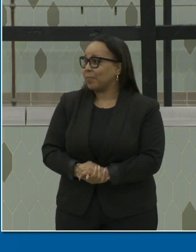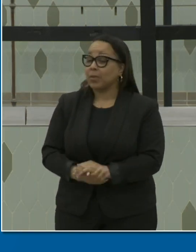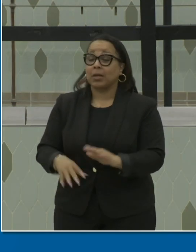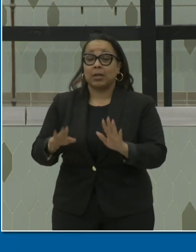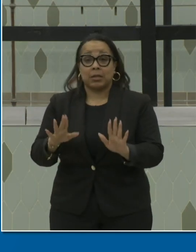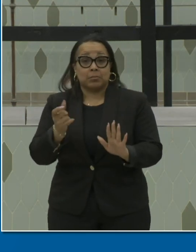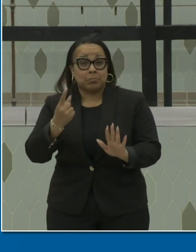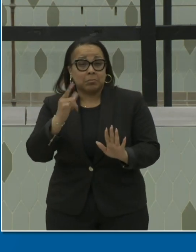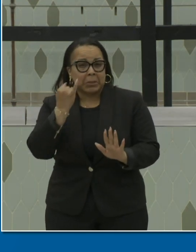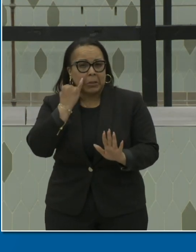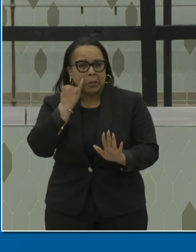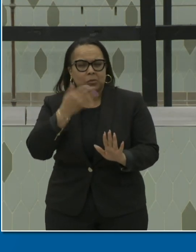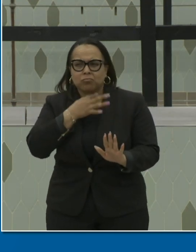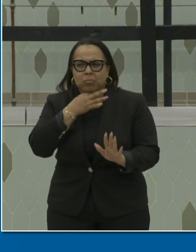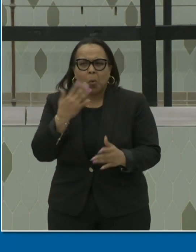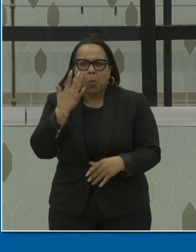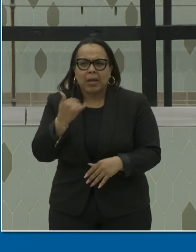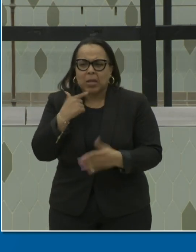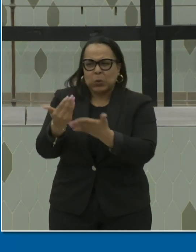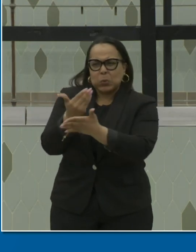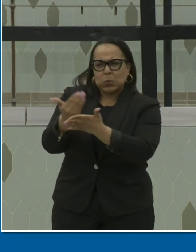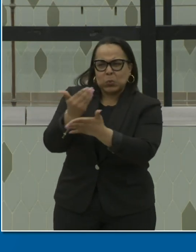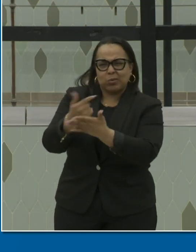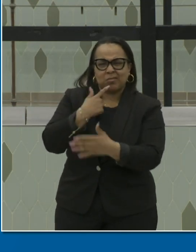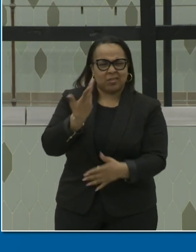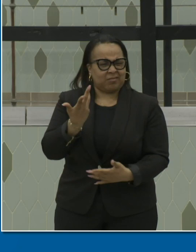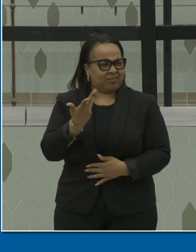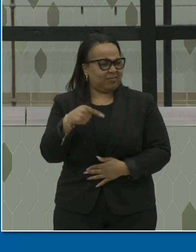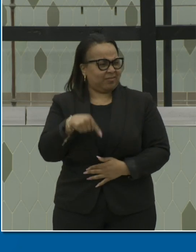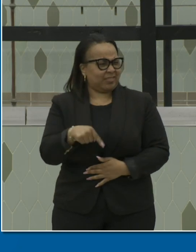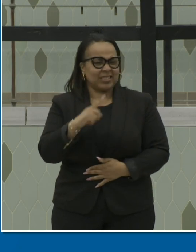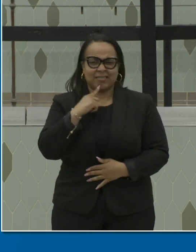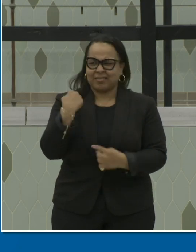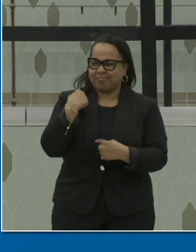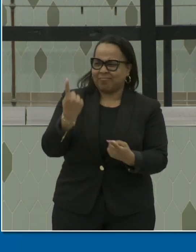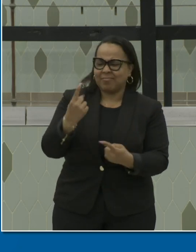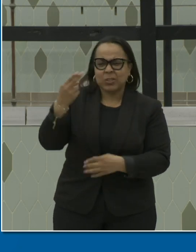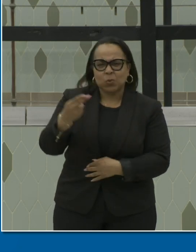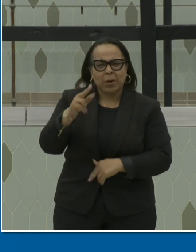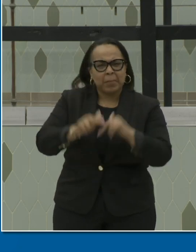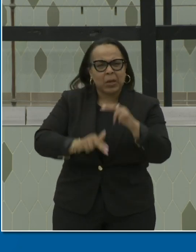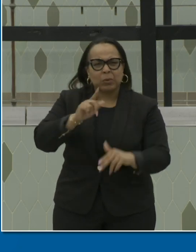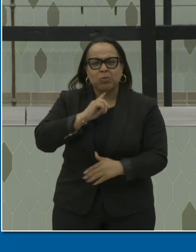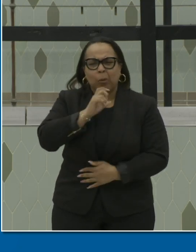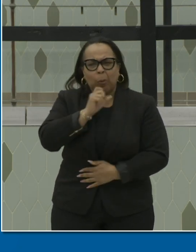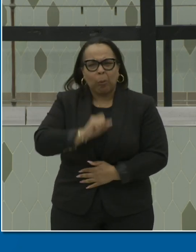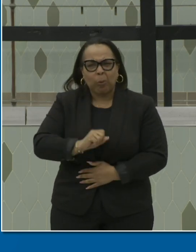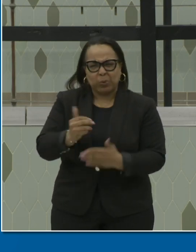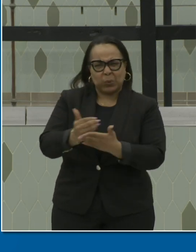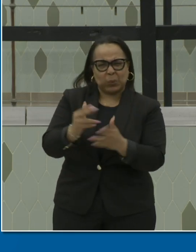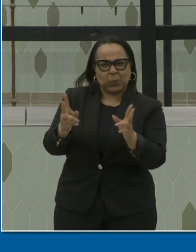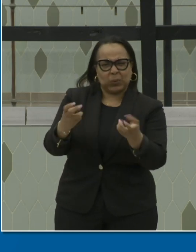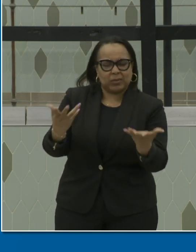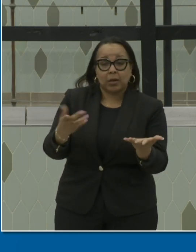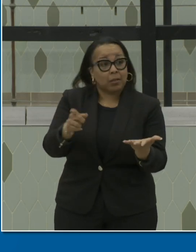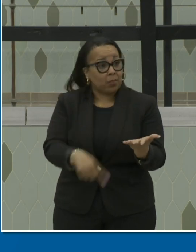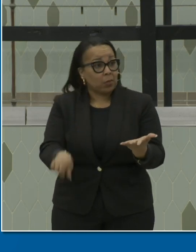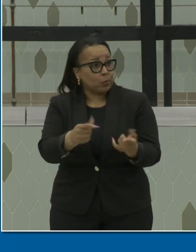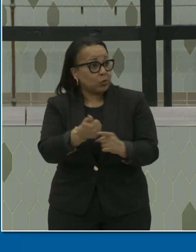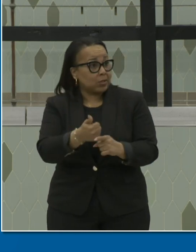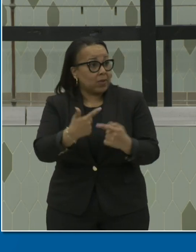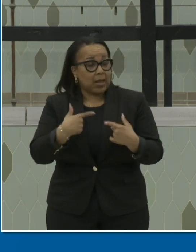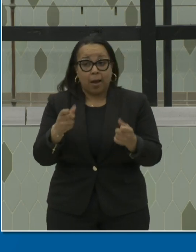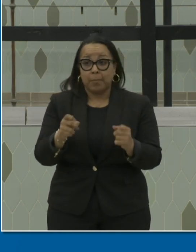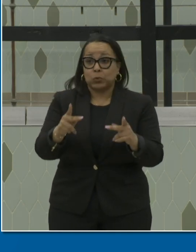So in case you're wondering why I said new, when you're like, oh, geez, this is a historic building, it's really old, and what do you mean new? For those of you who had